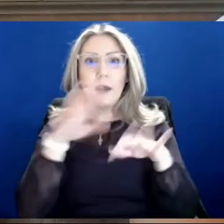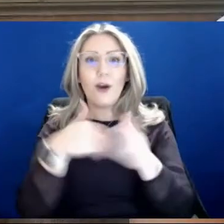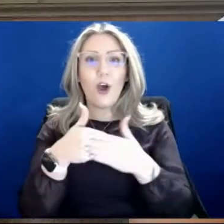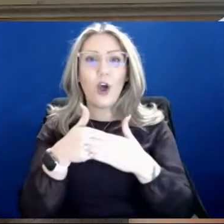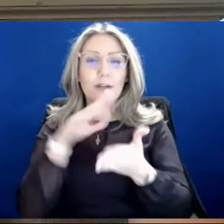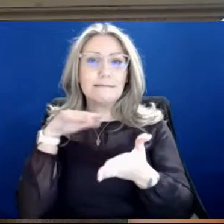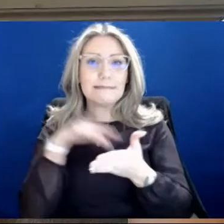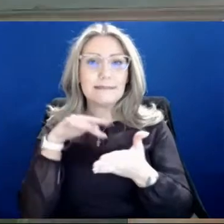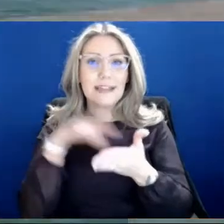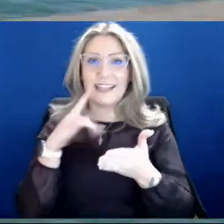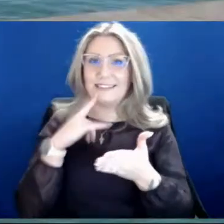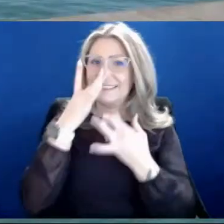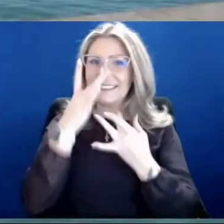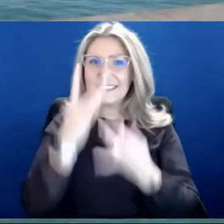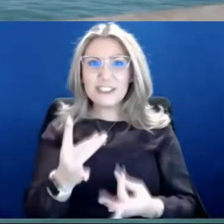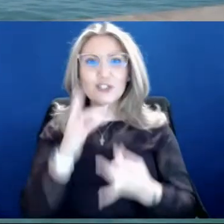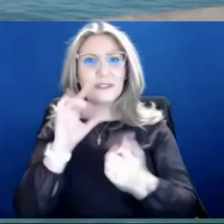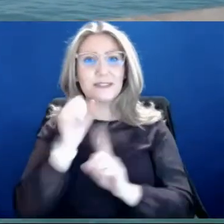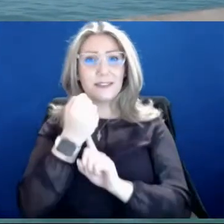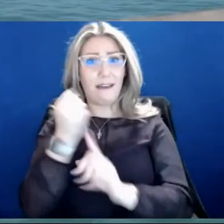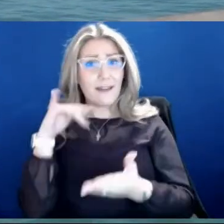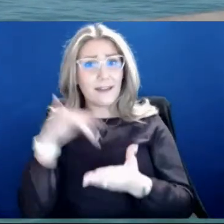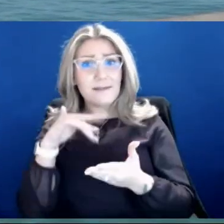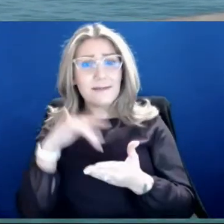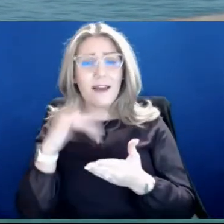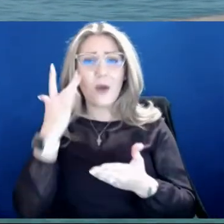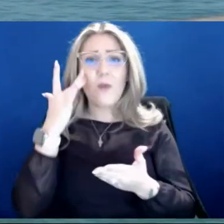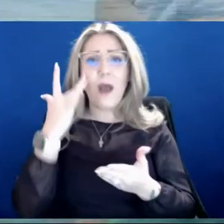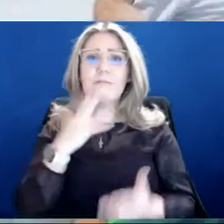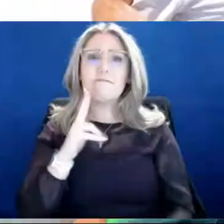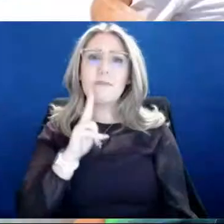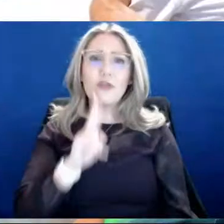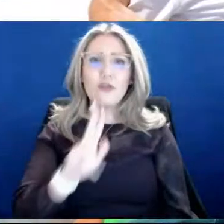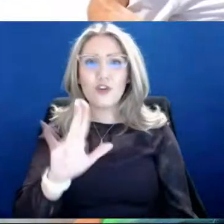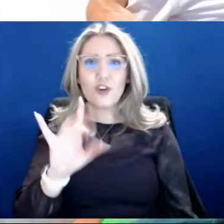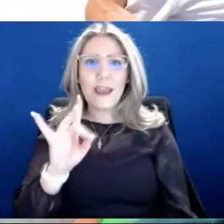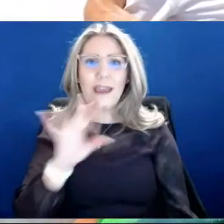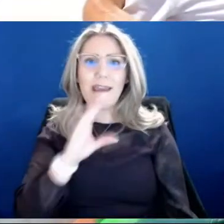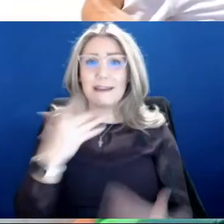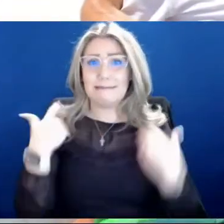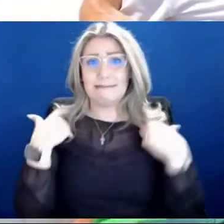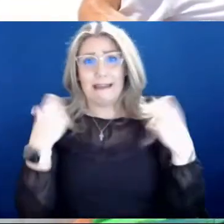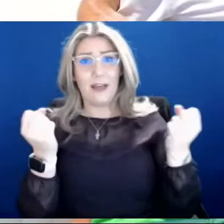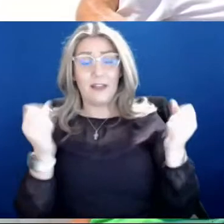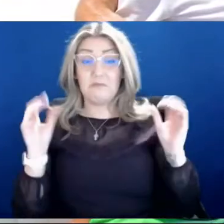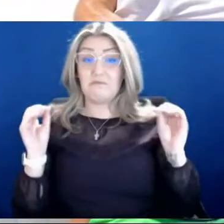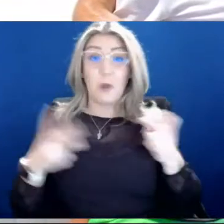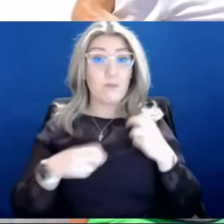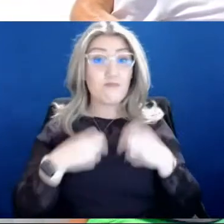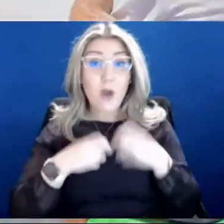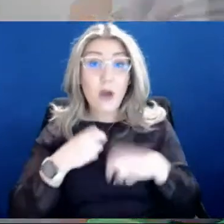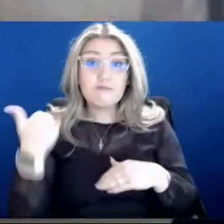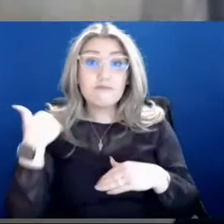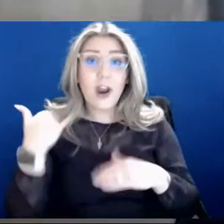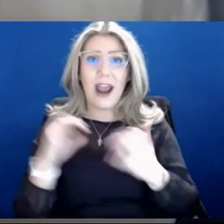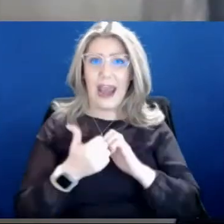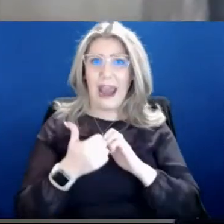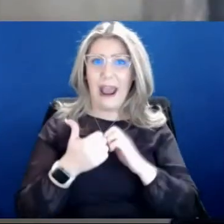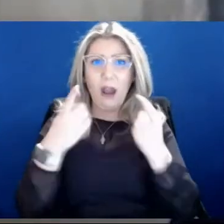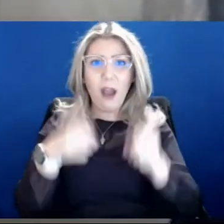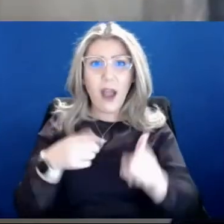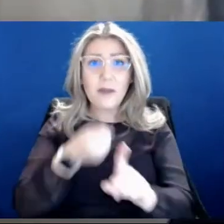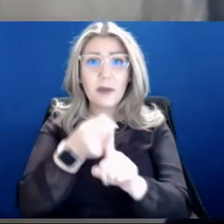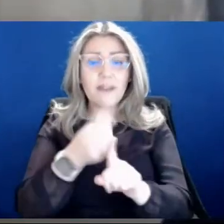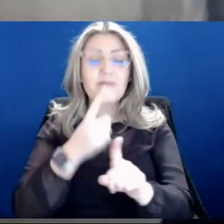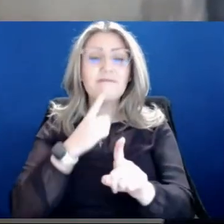interesting case study because, you know, I'm 38 and healthy and had no problems before. Like, how does this happen? Definitely fun.